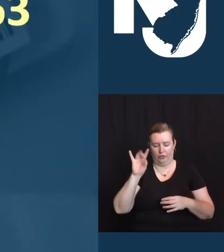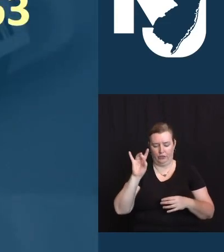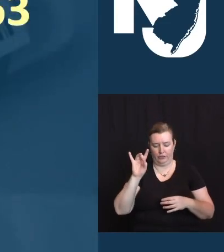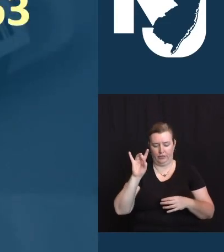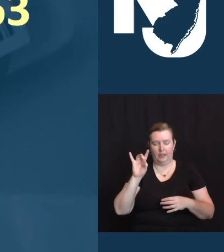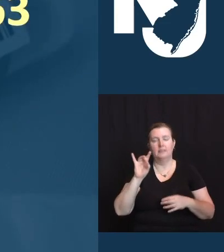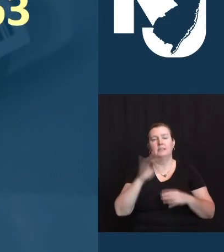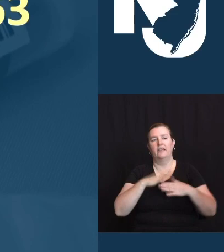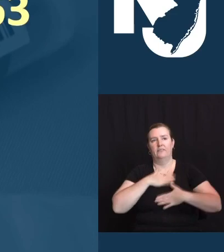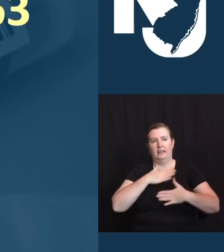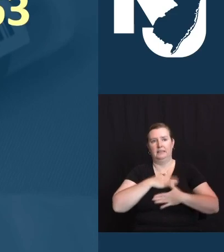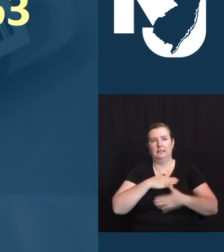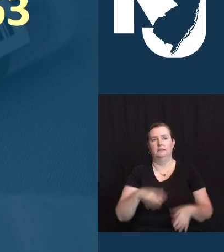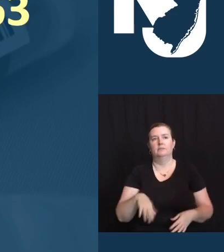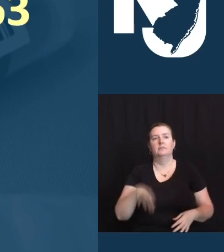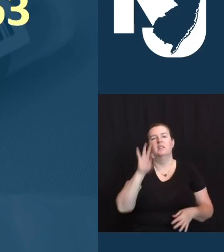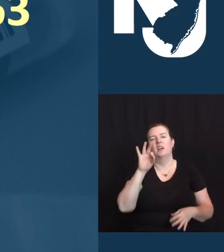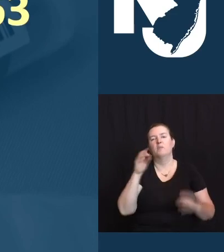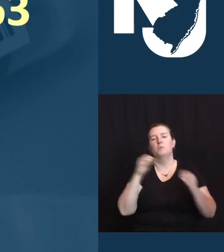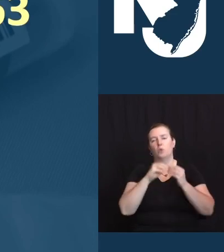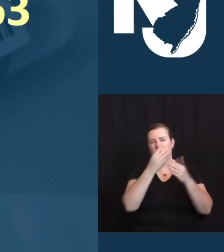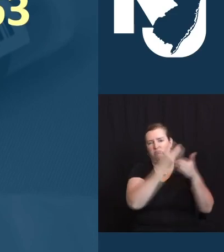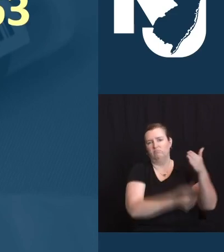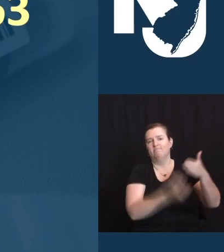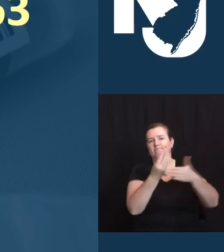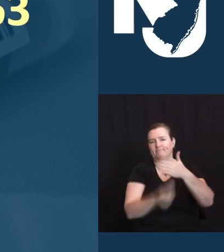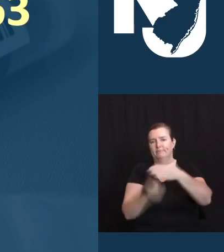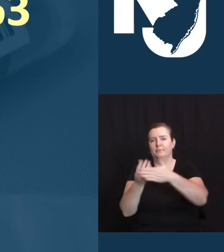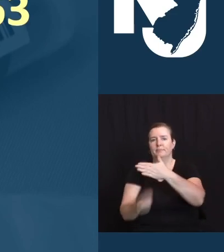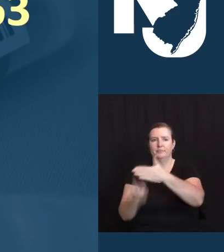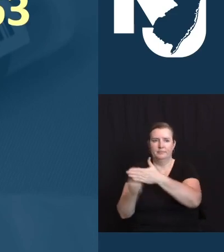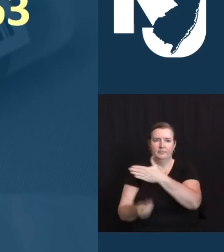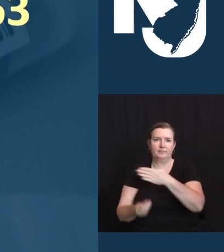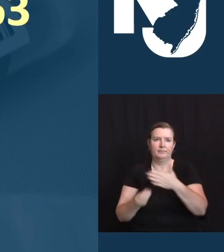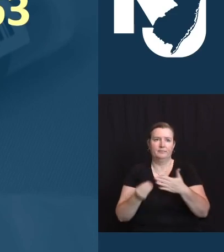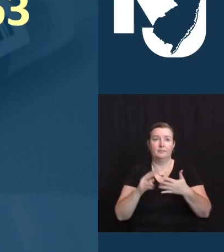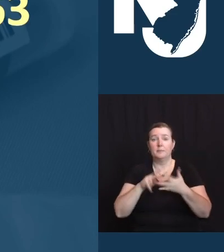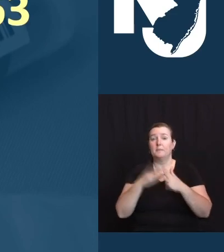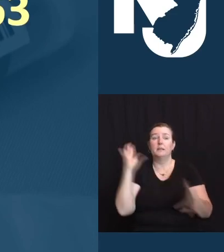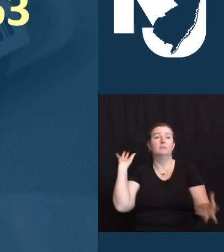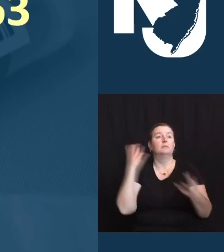9 additional losses of life, bringing the total confirmed deaths to